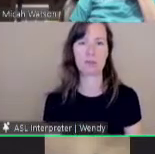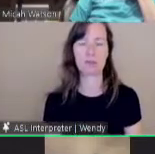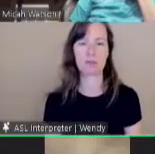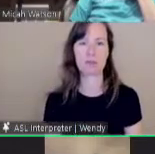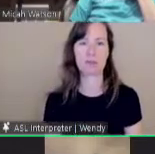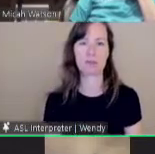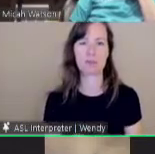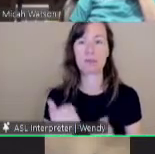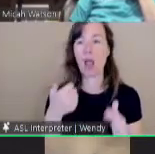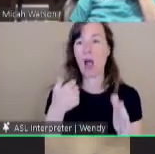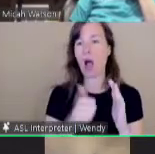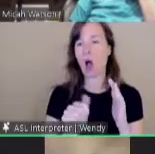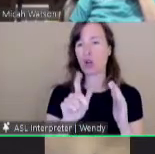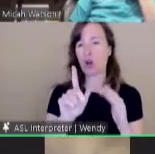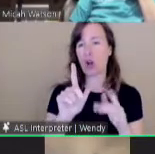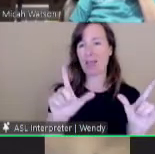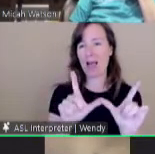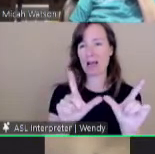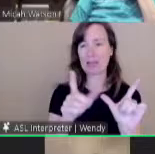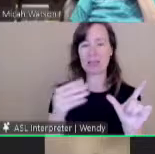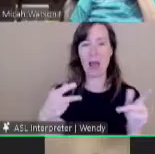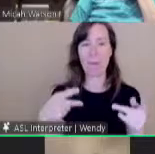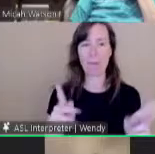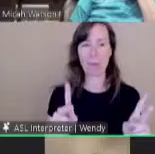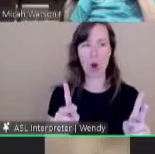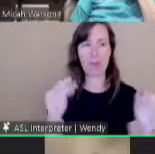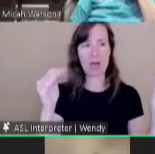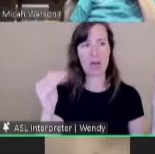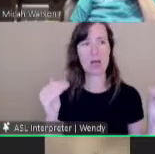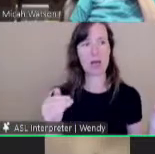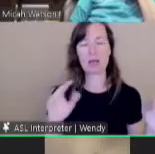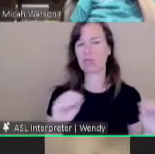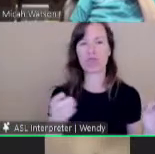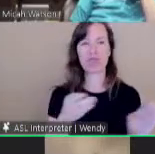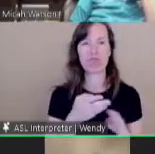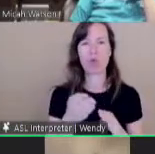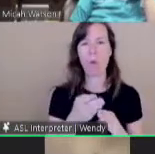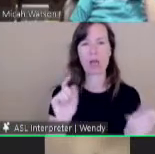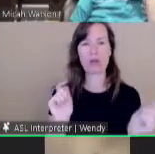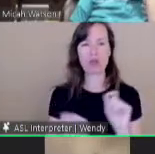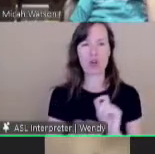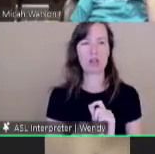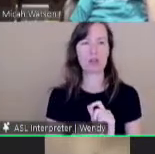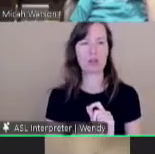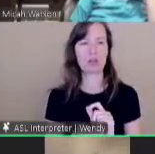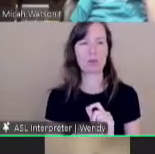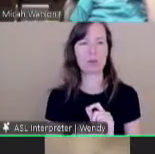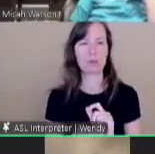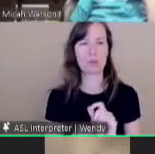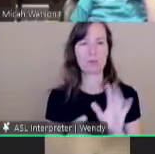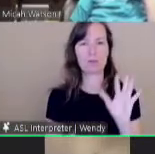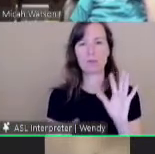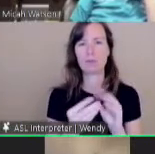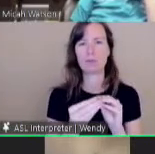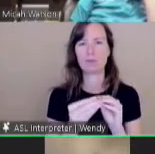Under licenses and permits, no major changes there. Our total